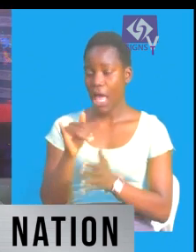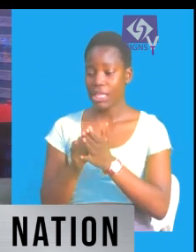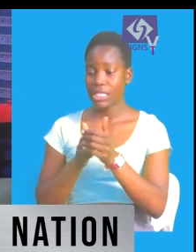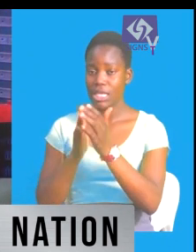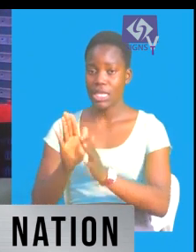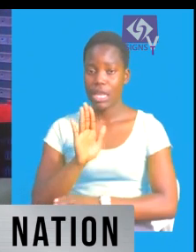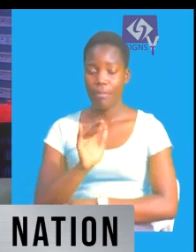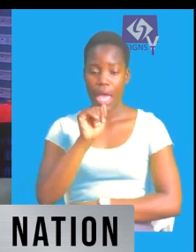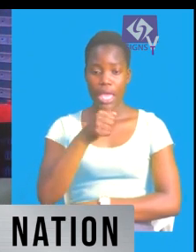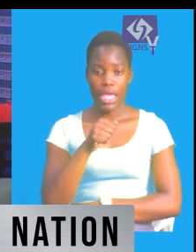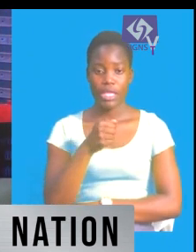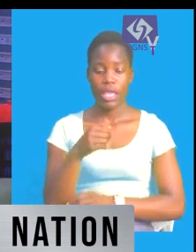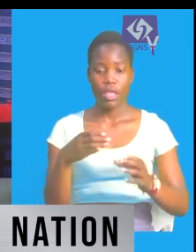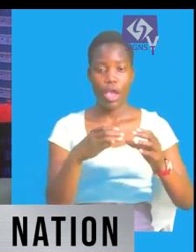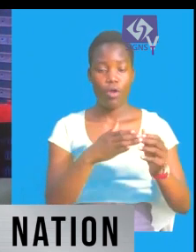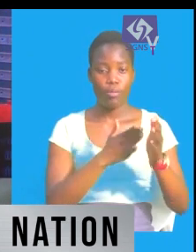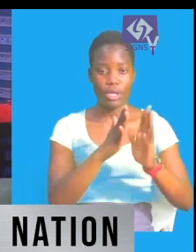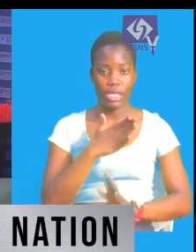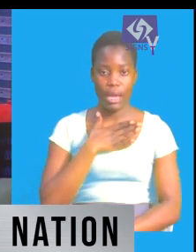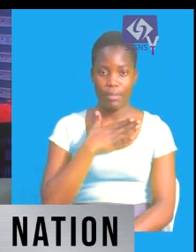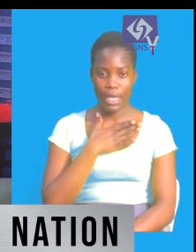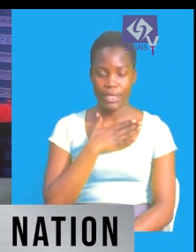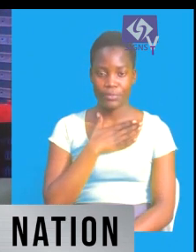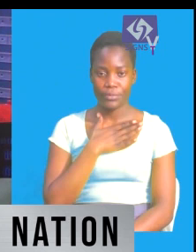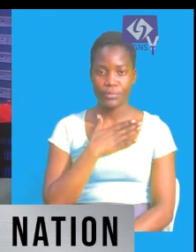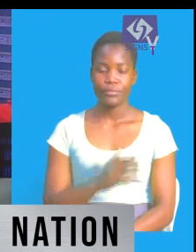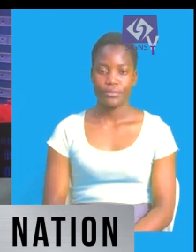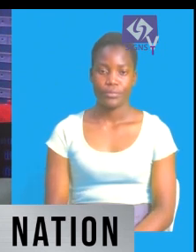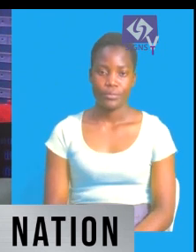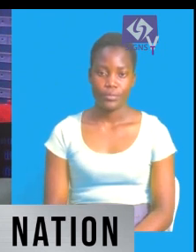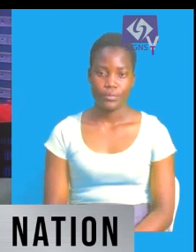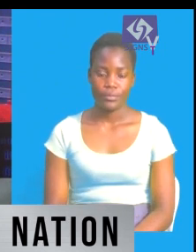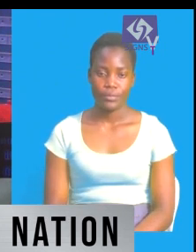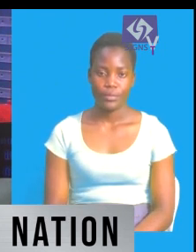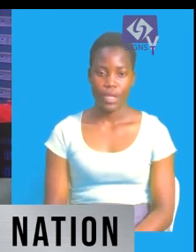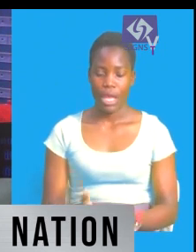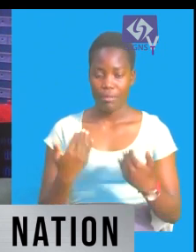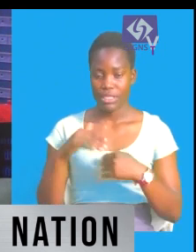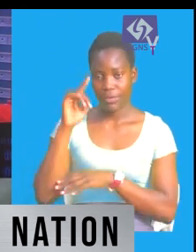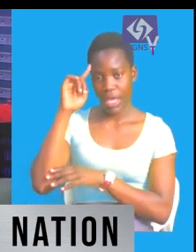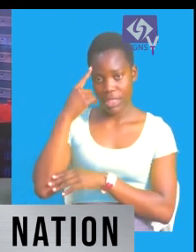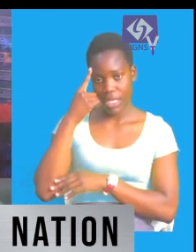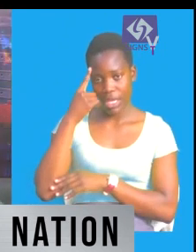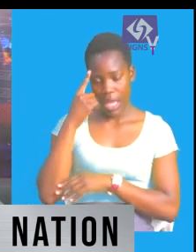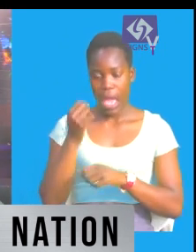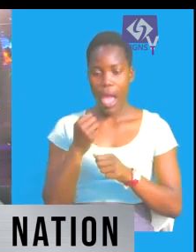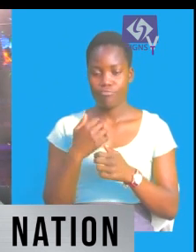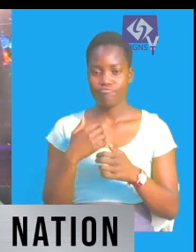leader. Yeah, she's my party leader. Yes. Yeah, and right. I think I'm also a